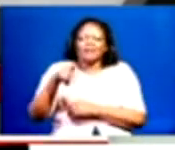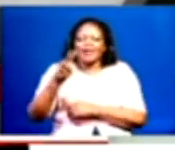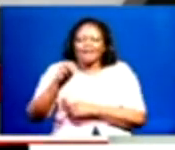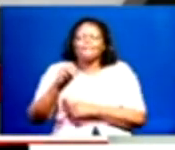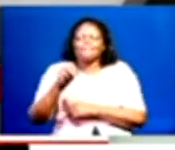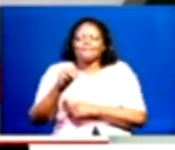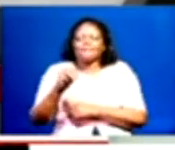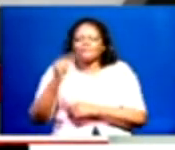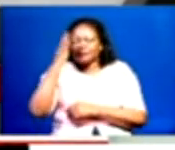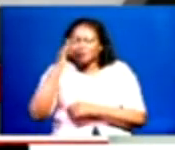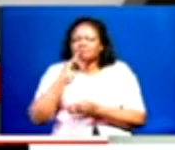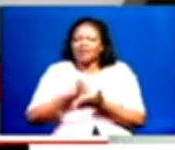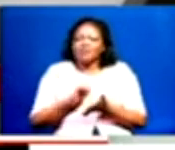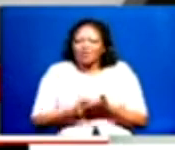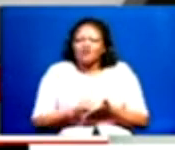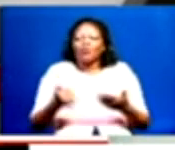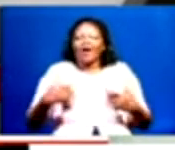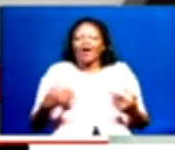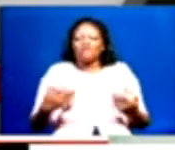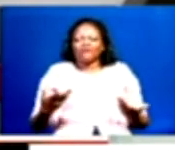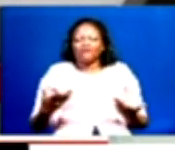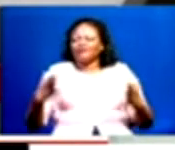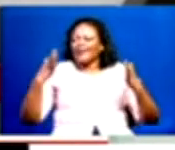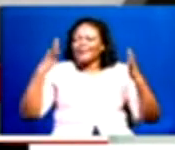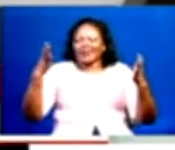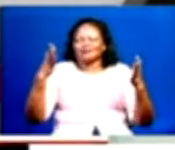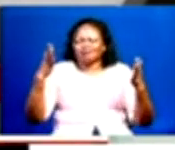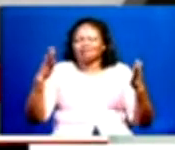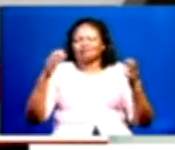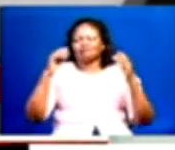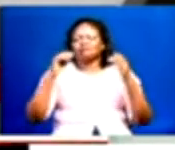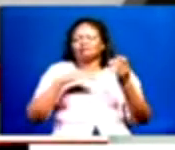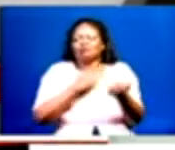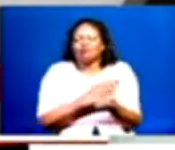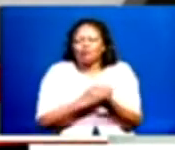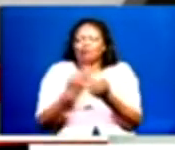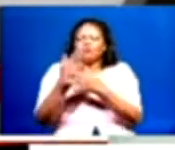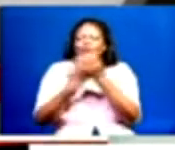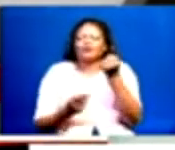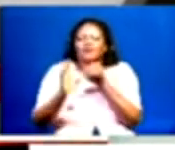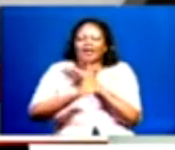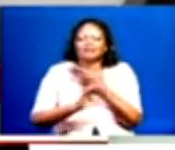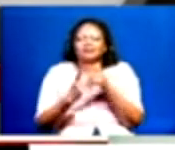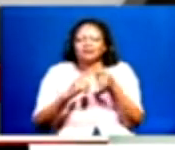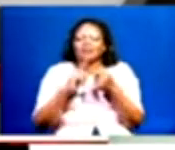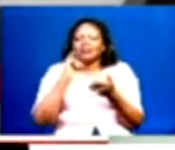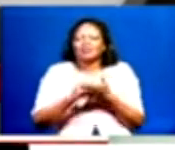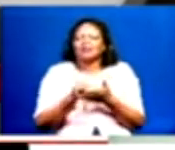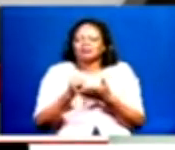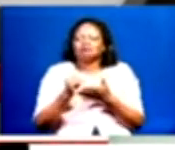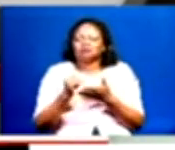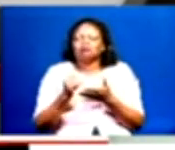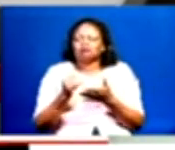Netanyahu said that there exists huge potential between the two countries. He said that the absence of direct flights between Kenya